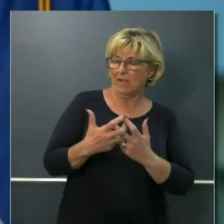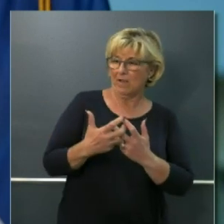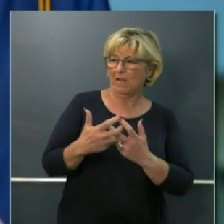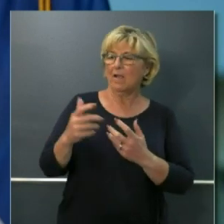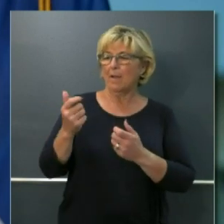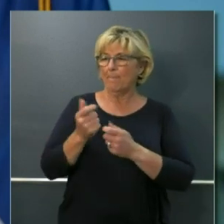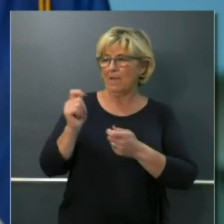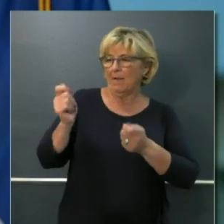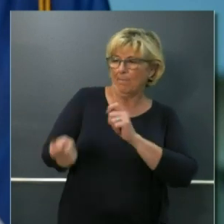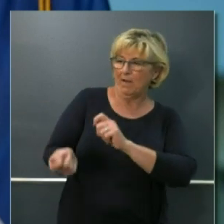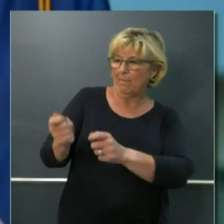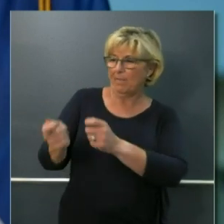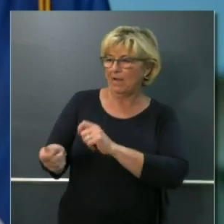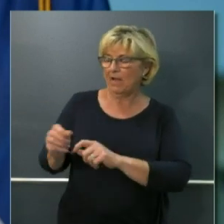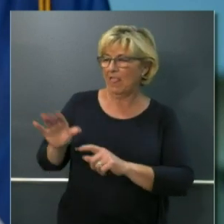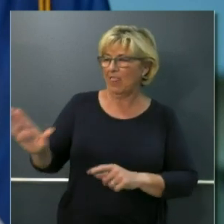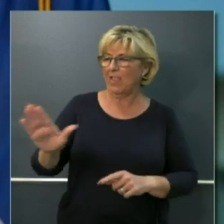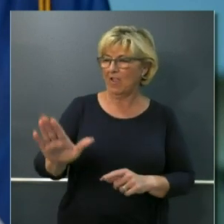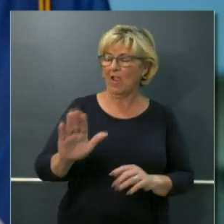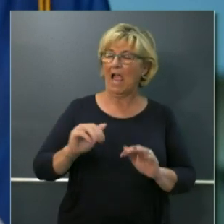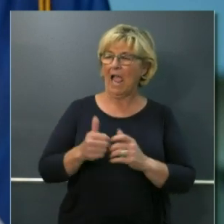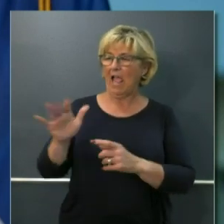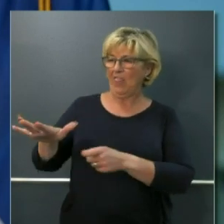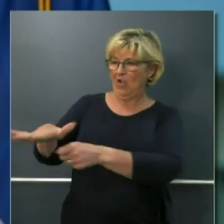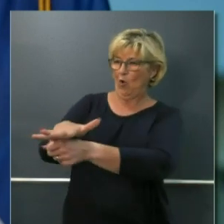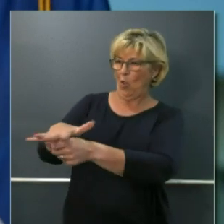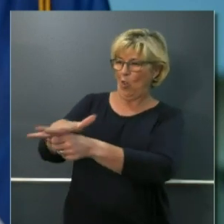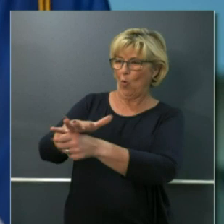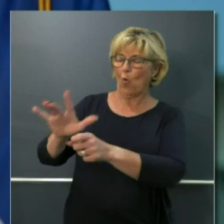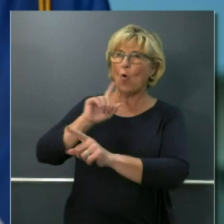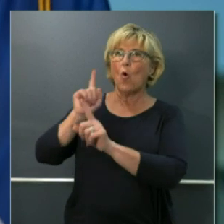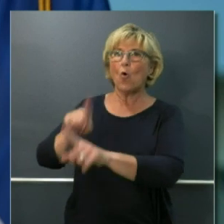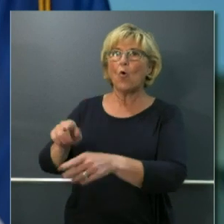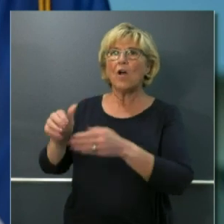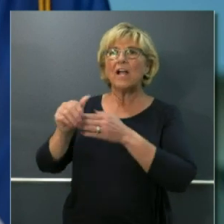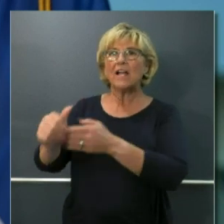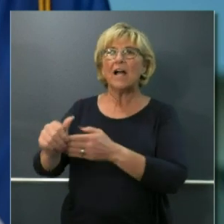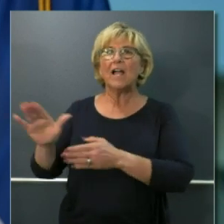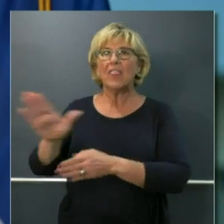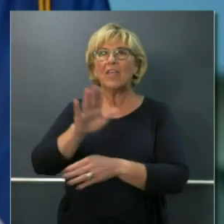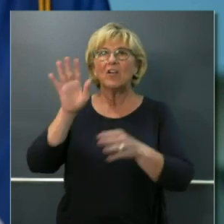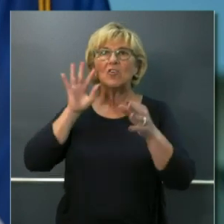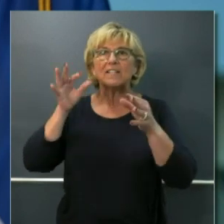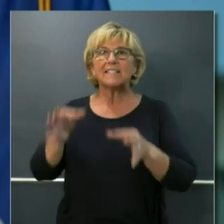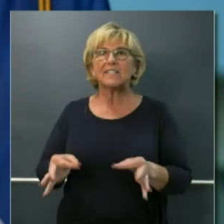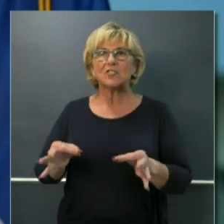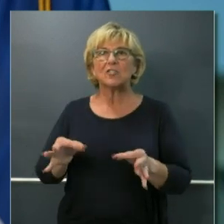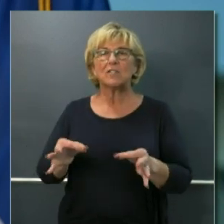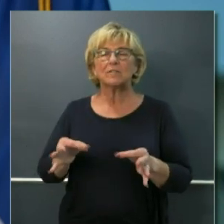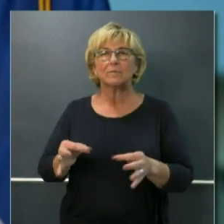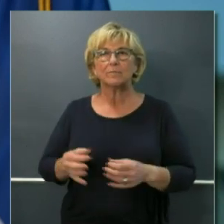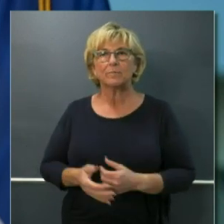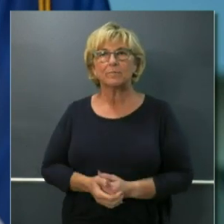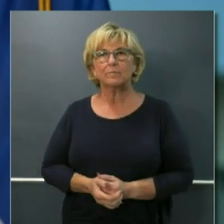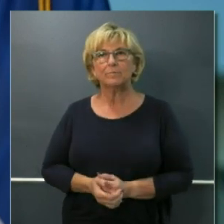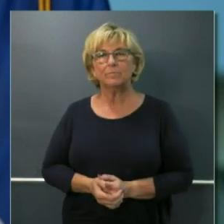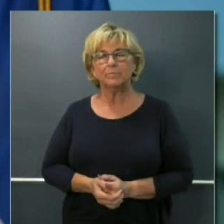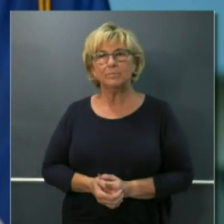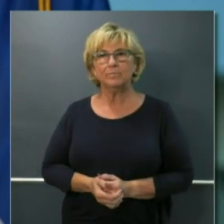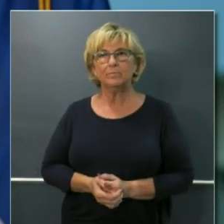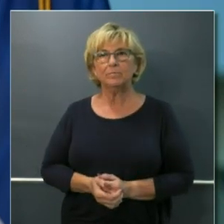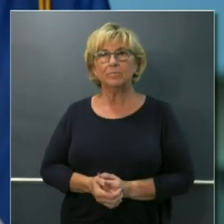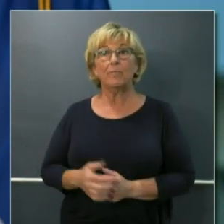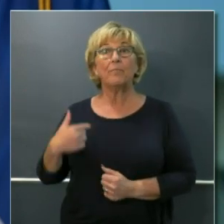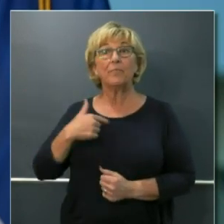make those plans as they consider how their local orders guide the decisions at that level.